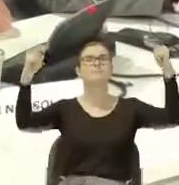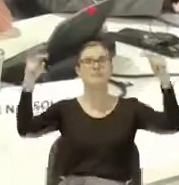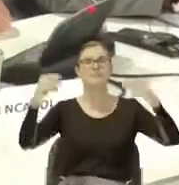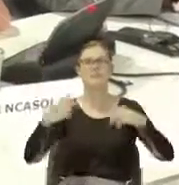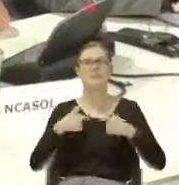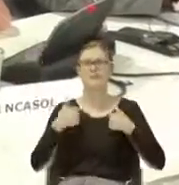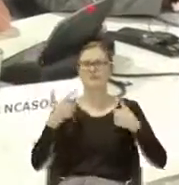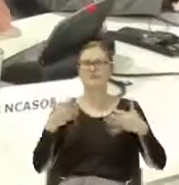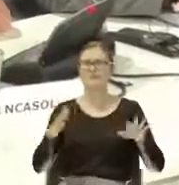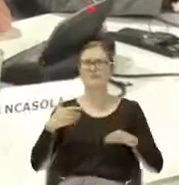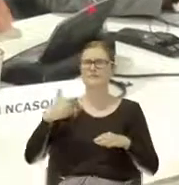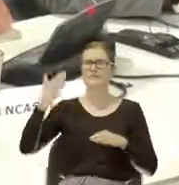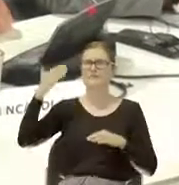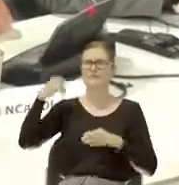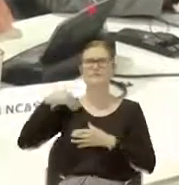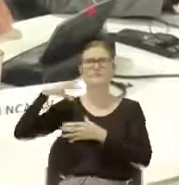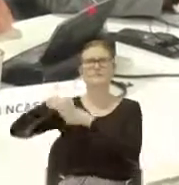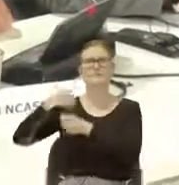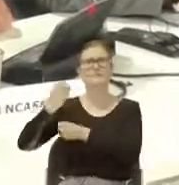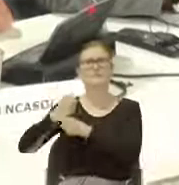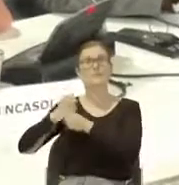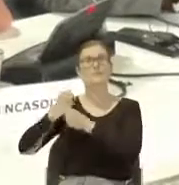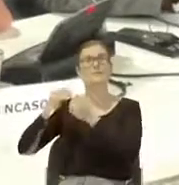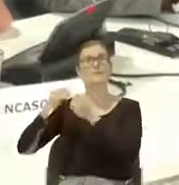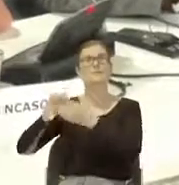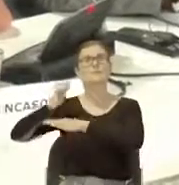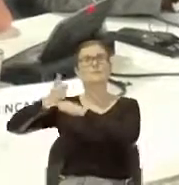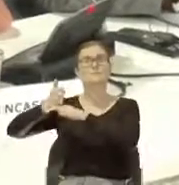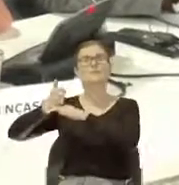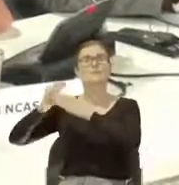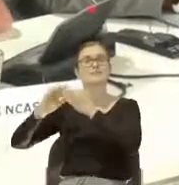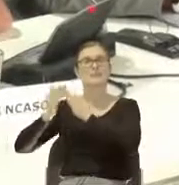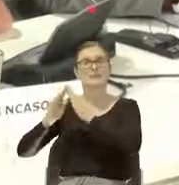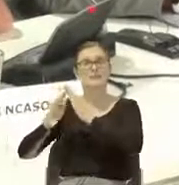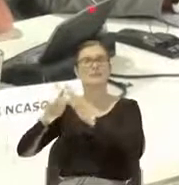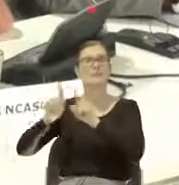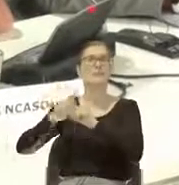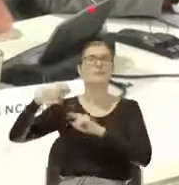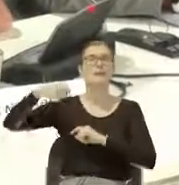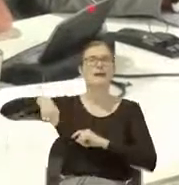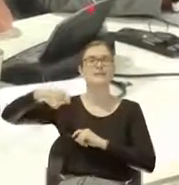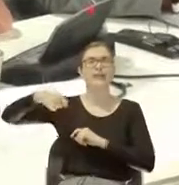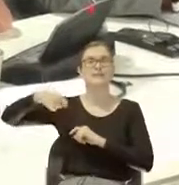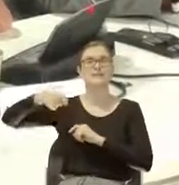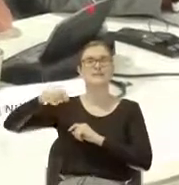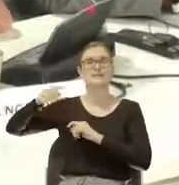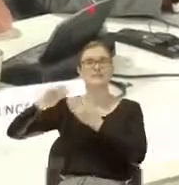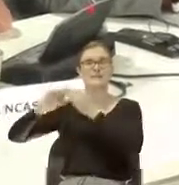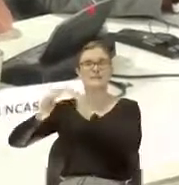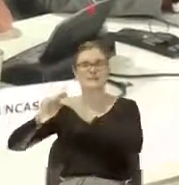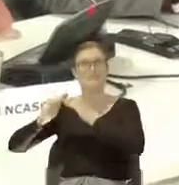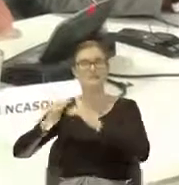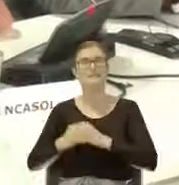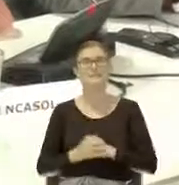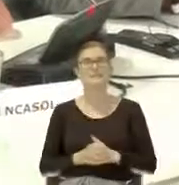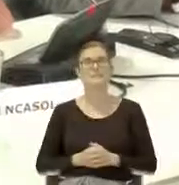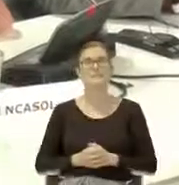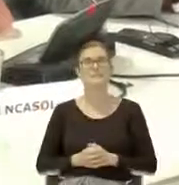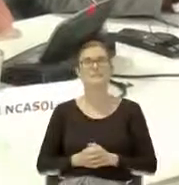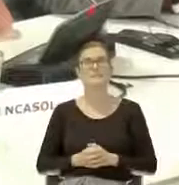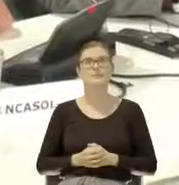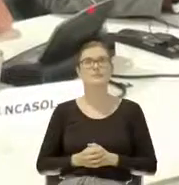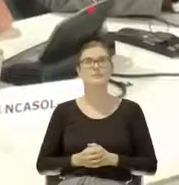Barcelona Provincial Council, I was in Quito, and even though we are now in a